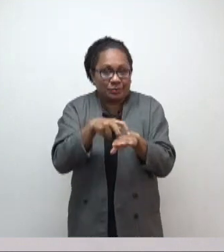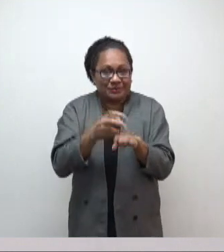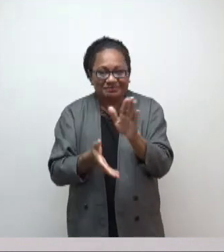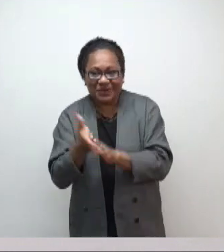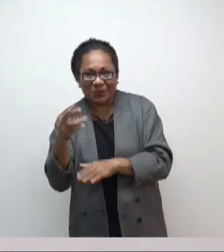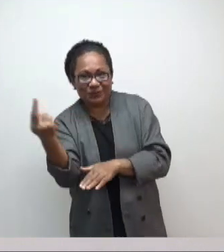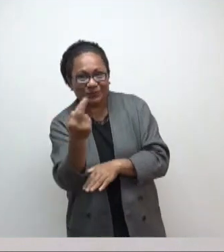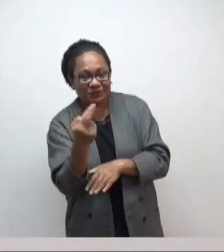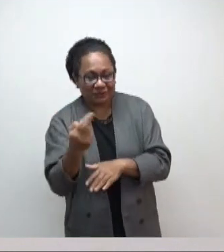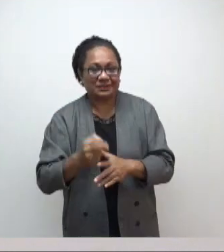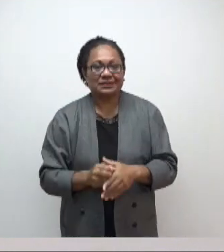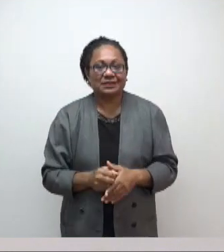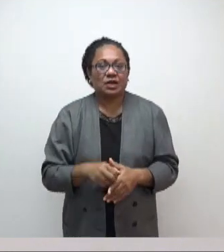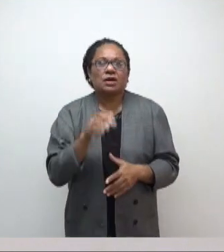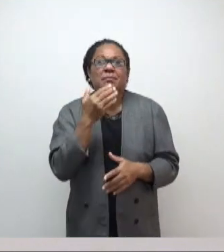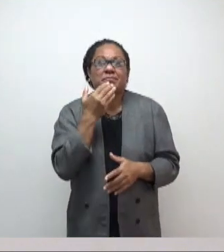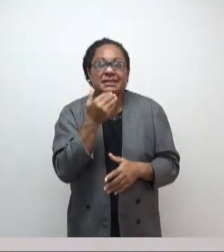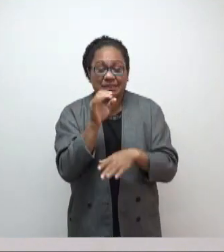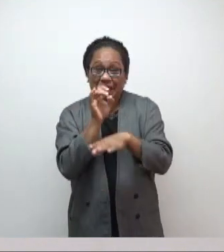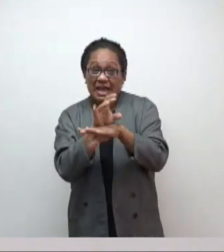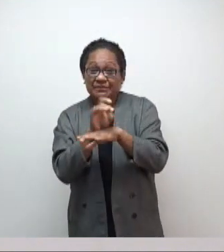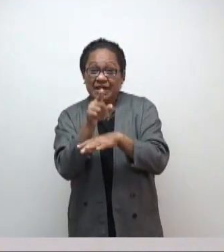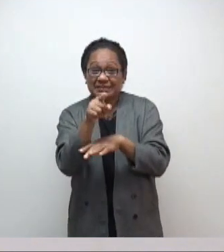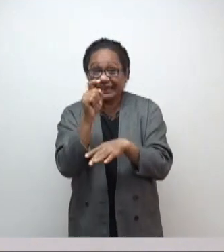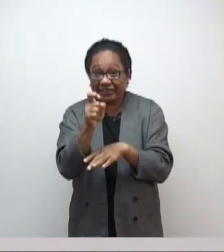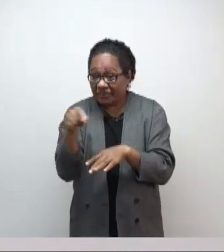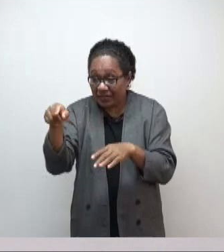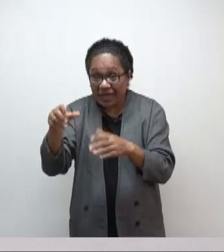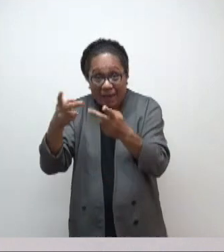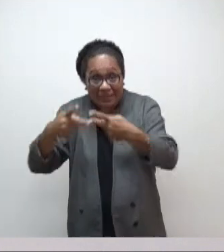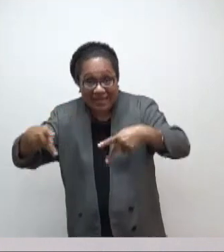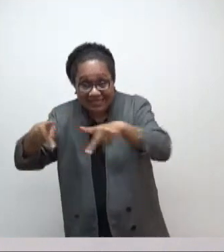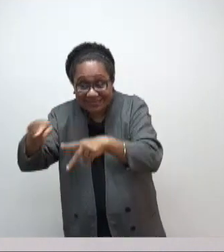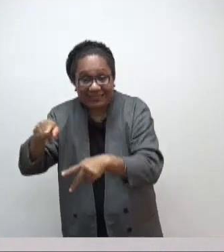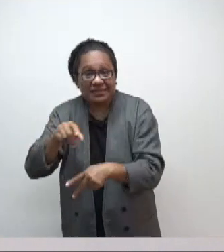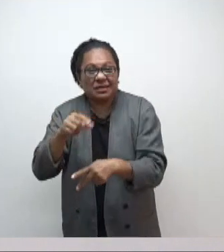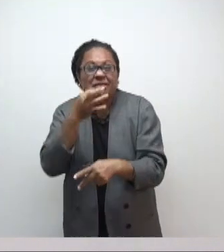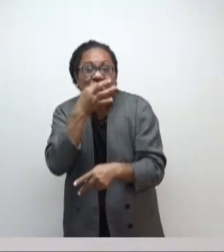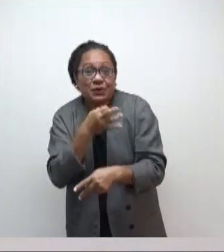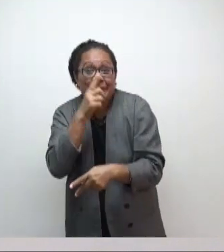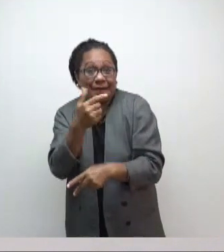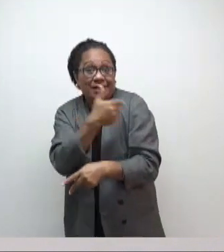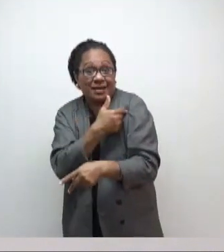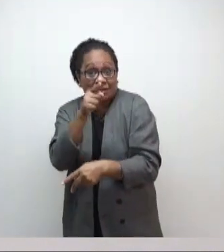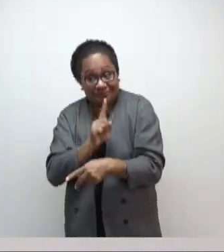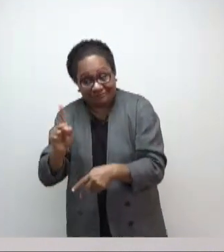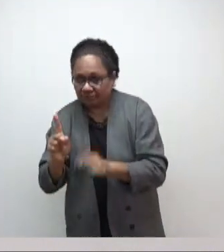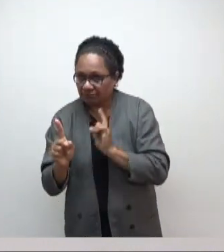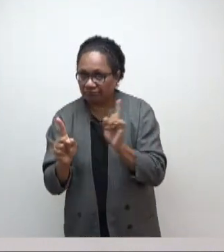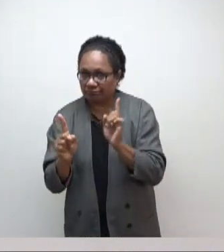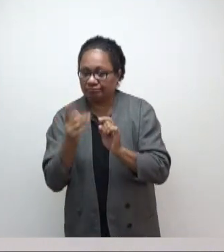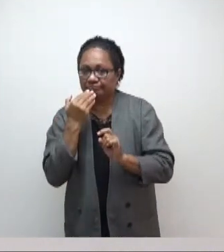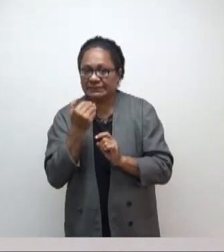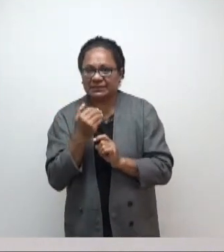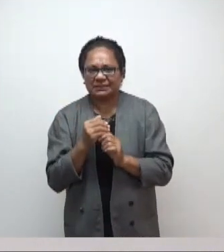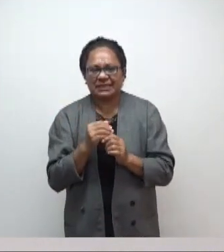advice is to avoid areas with lower vaccination coverage. If you are an unvaccinated Fijian